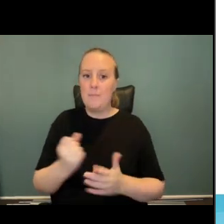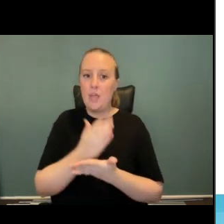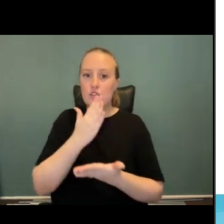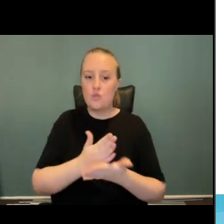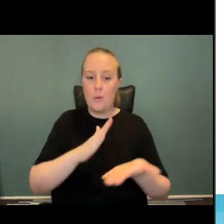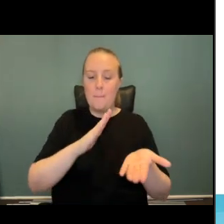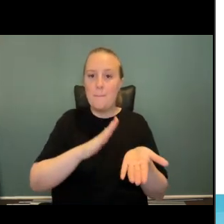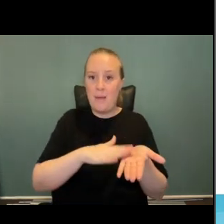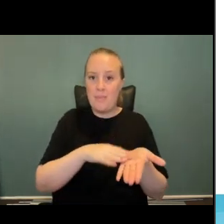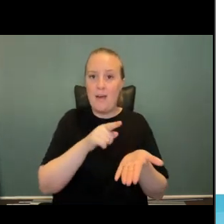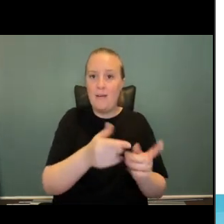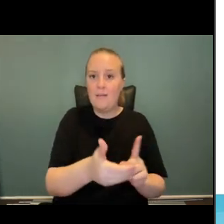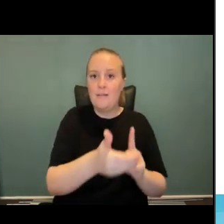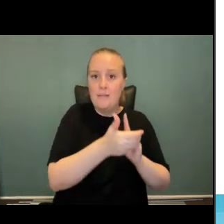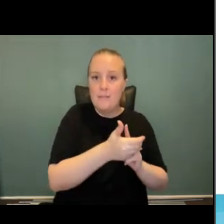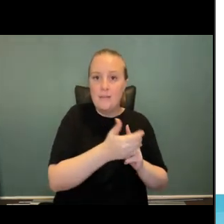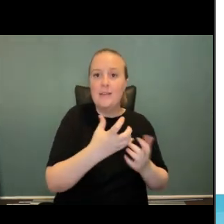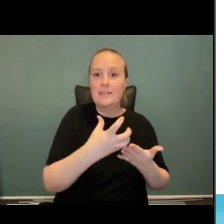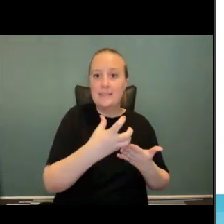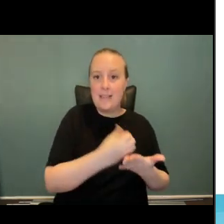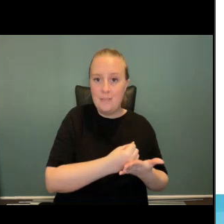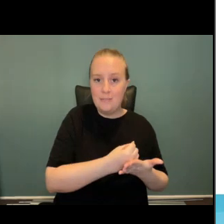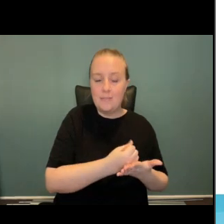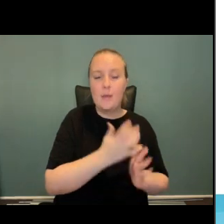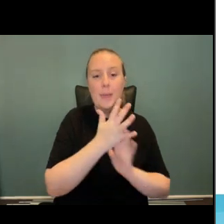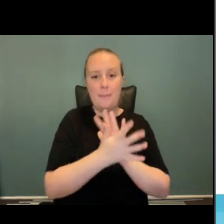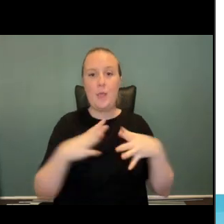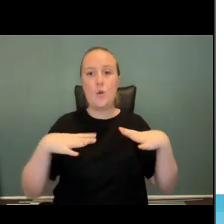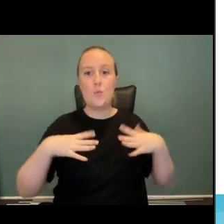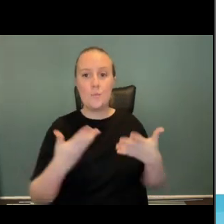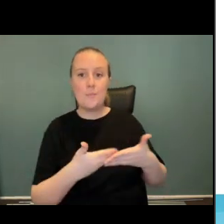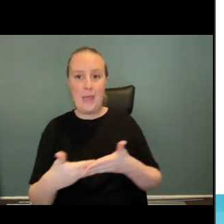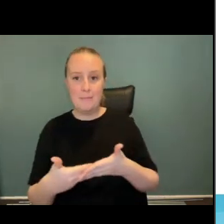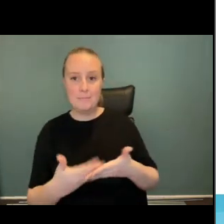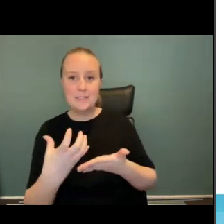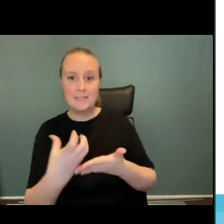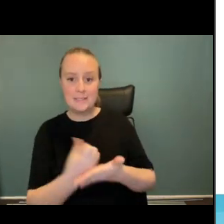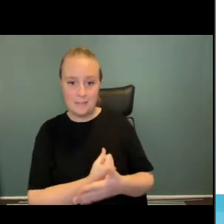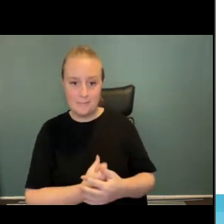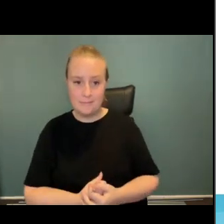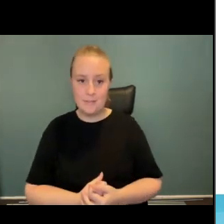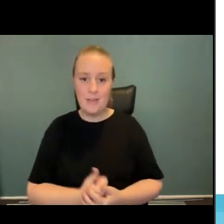our support workers in-house, and we do refer sometimes outside